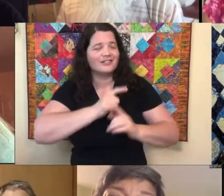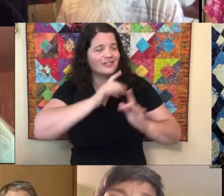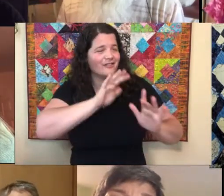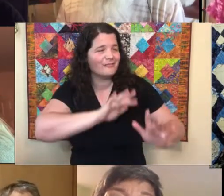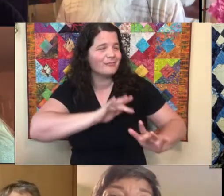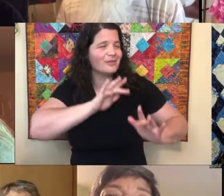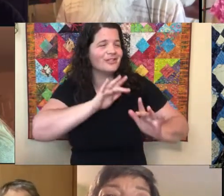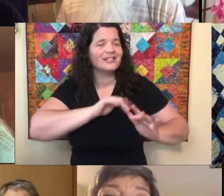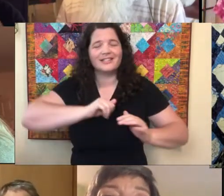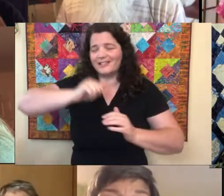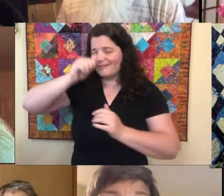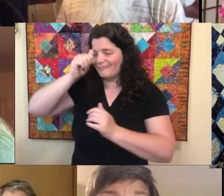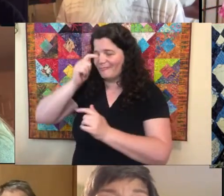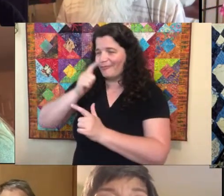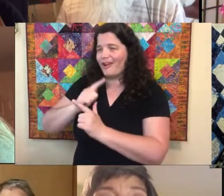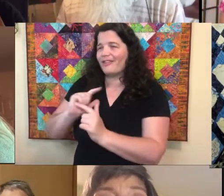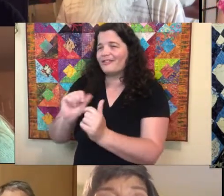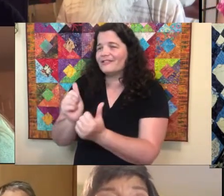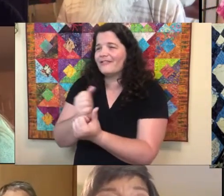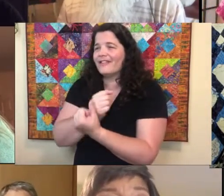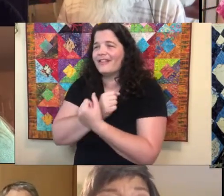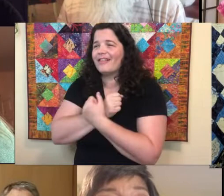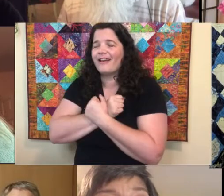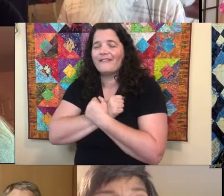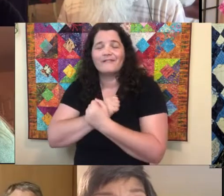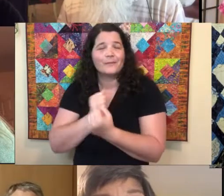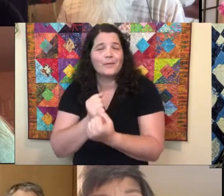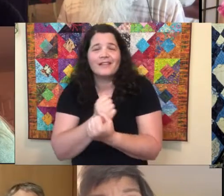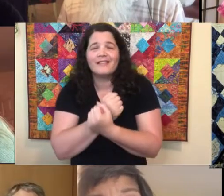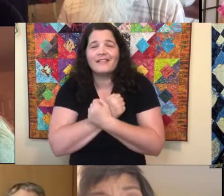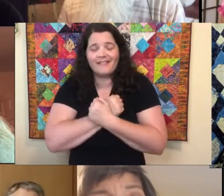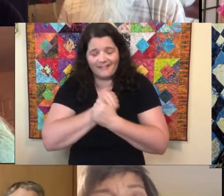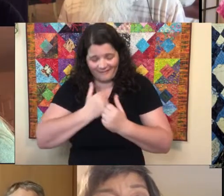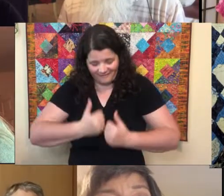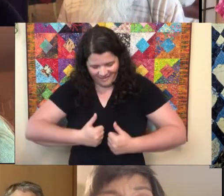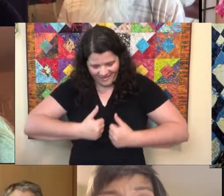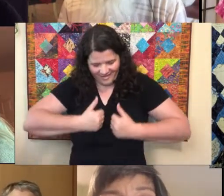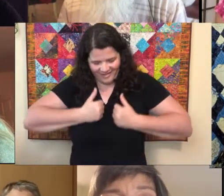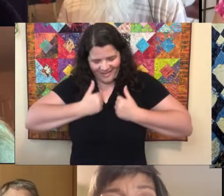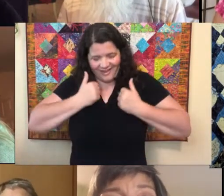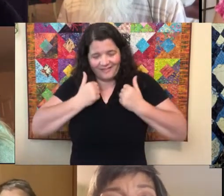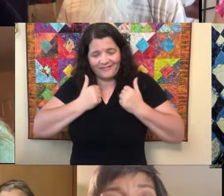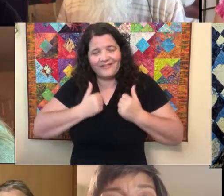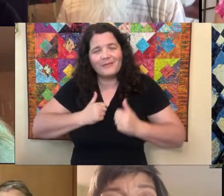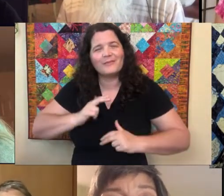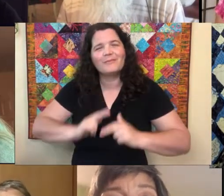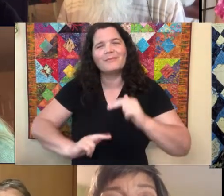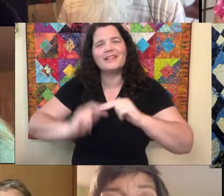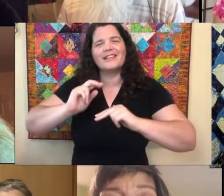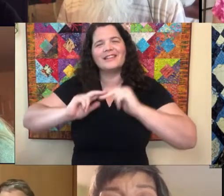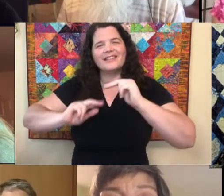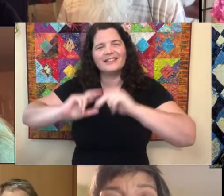mercy and brothers of love. We are lovers of life.